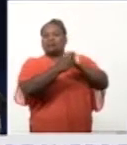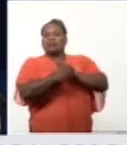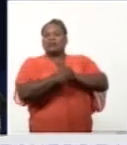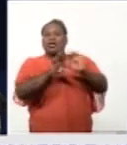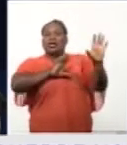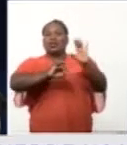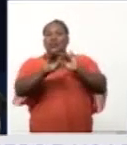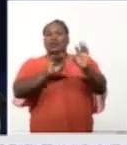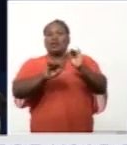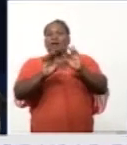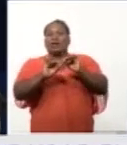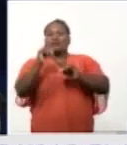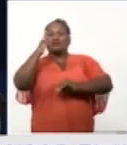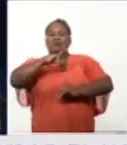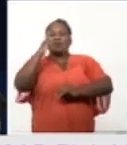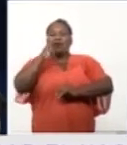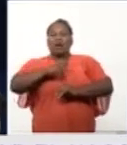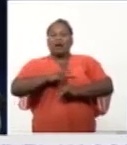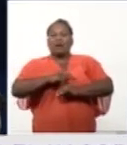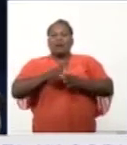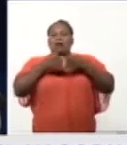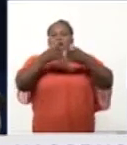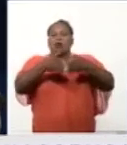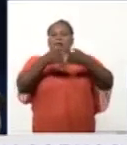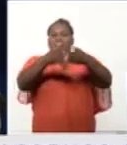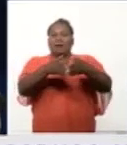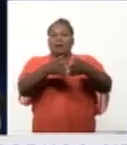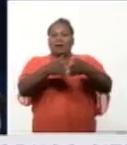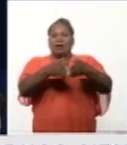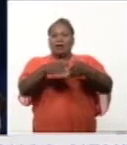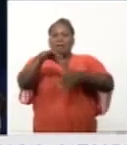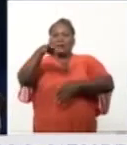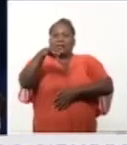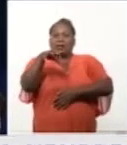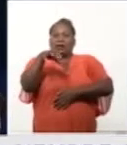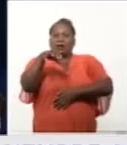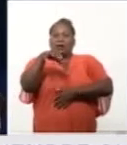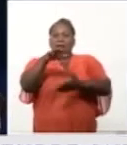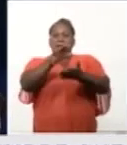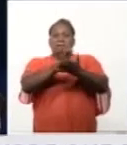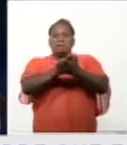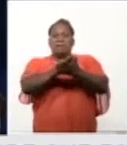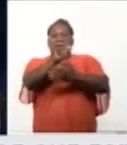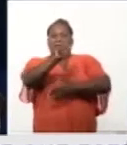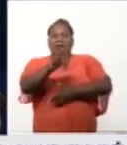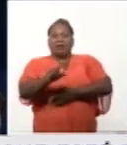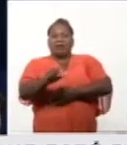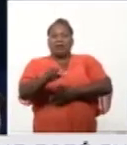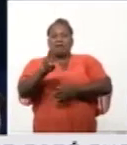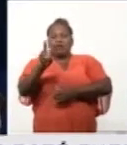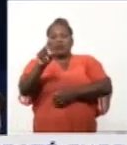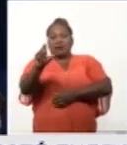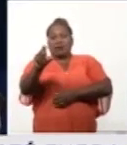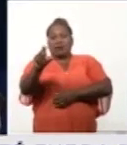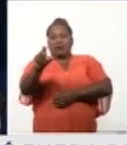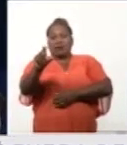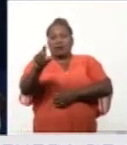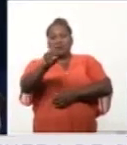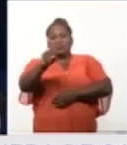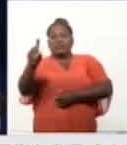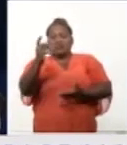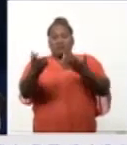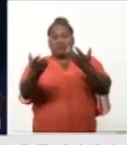last 2 weeks. And I am referring to Ciego de Avila, Granma, Pinar del Río,